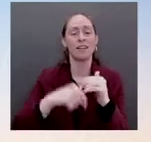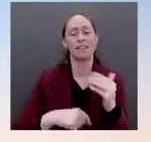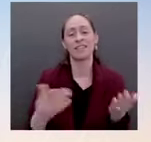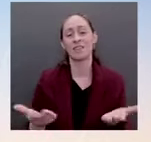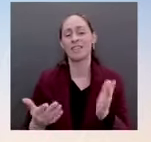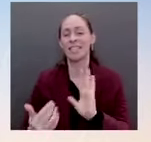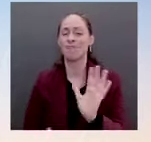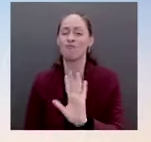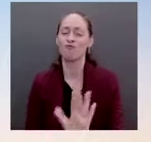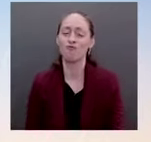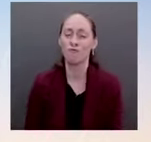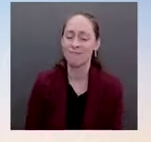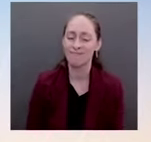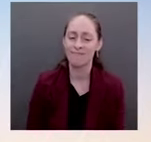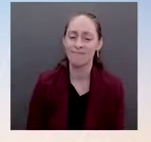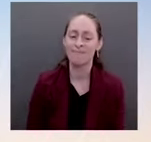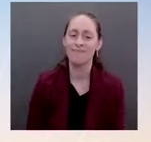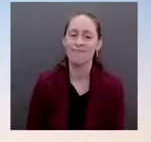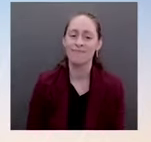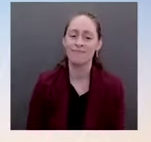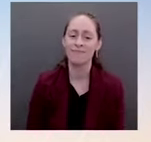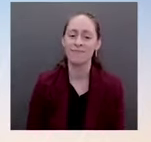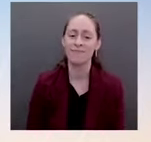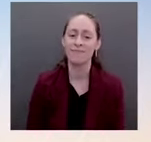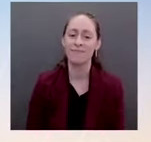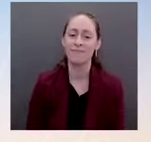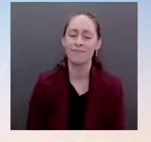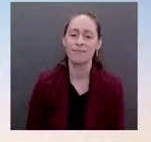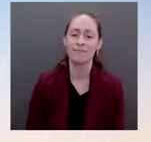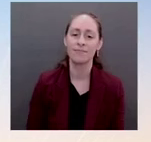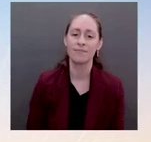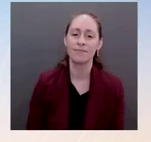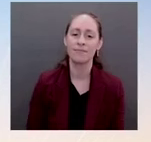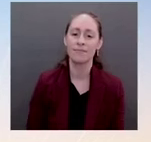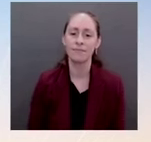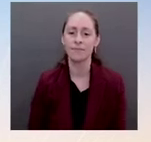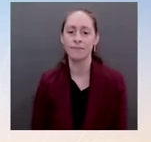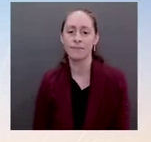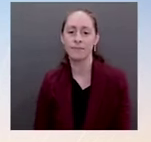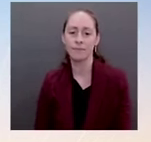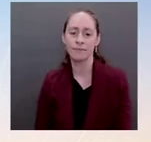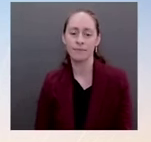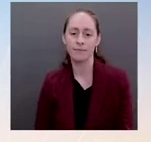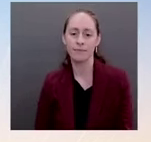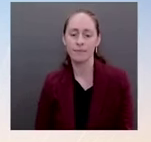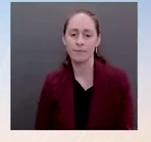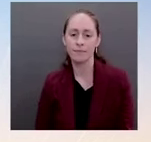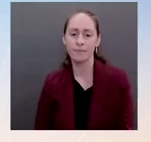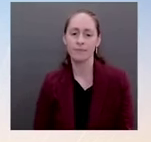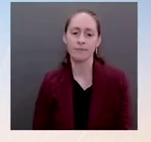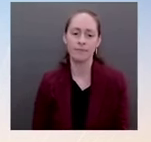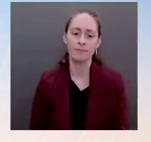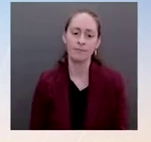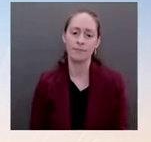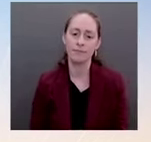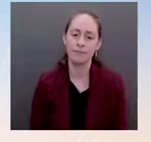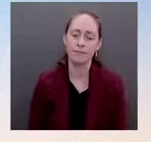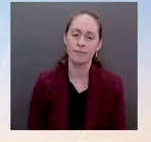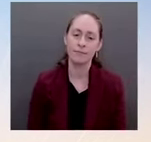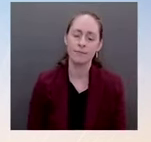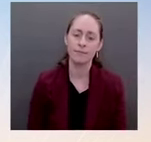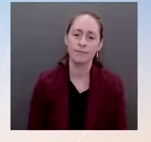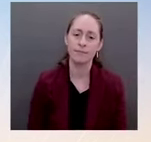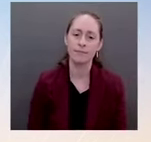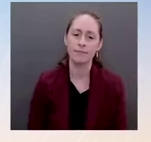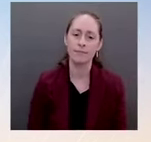The I think circling back to something I think we asked Corinne about a couple of days ago, but the mayor of the District of Columbia has